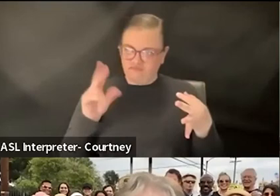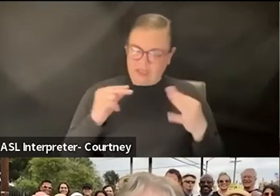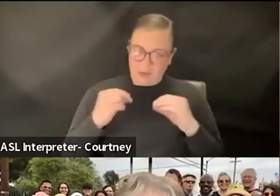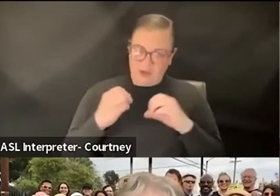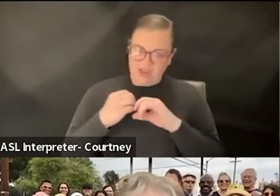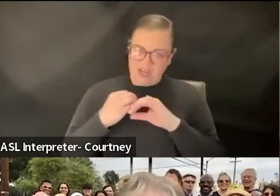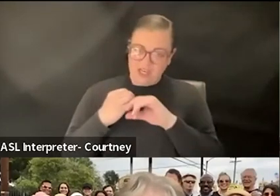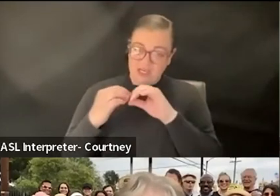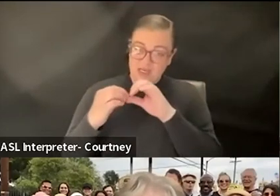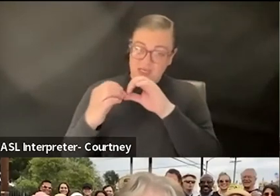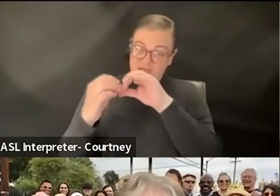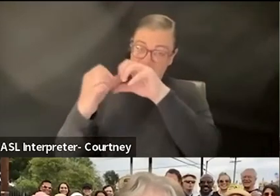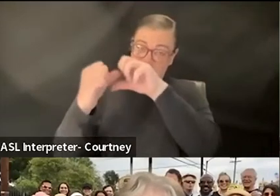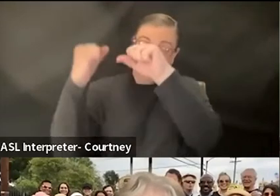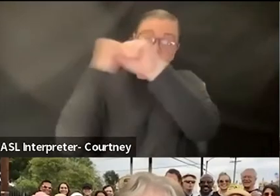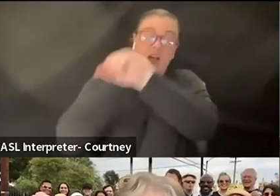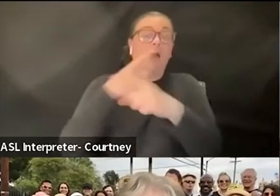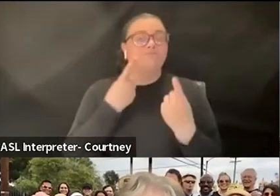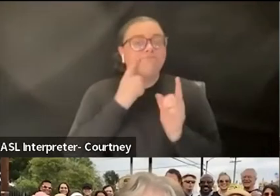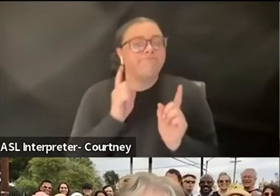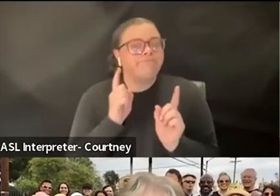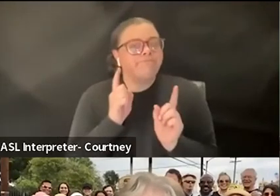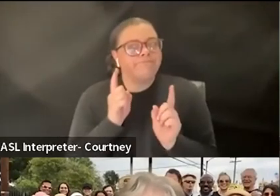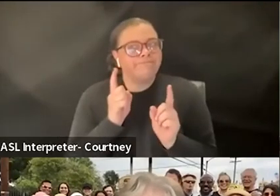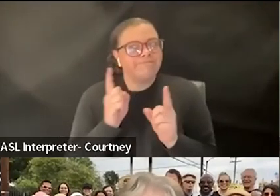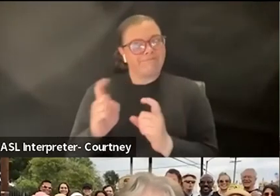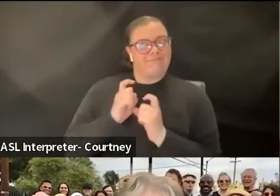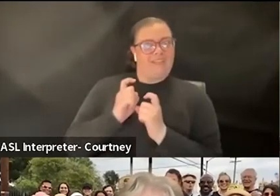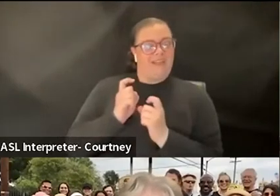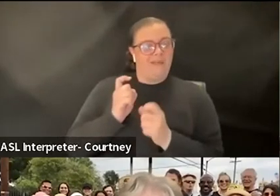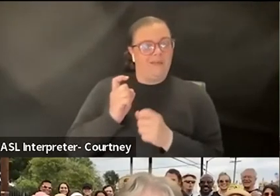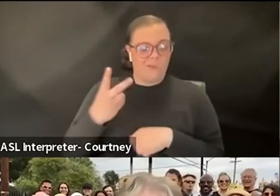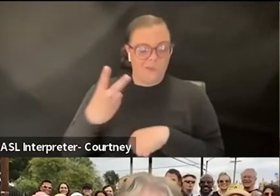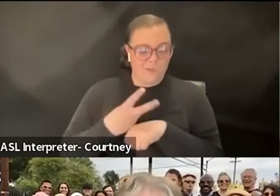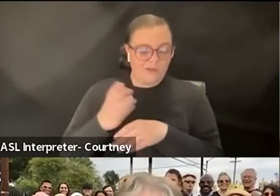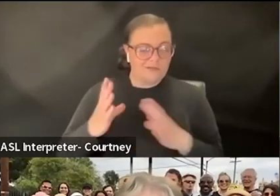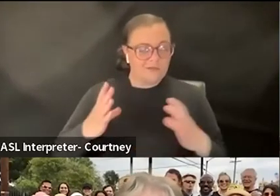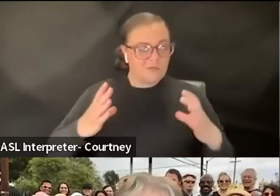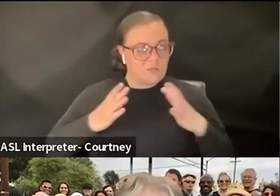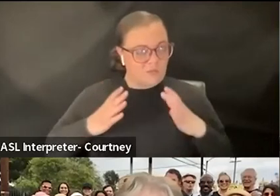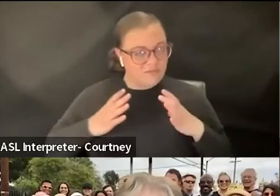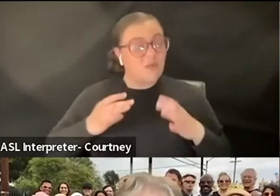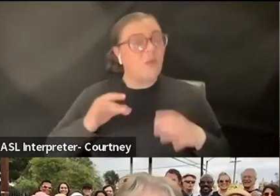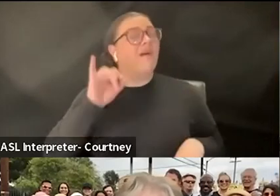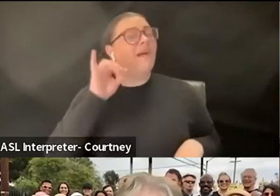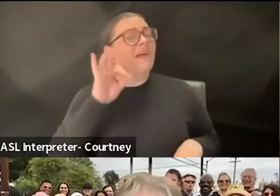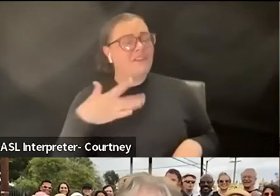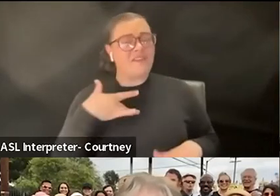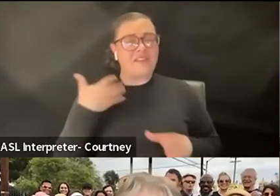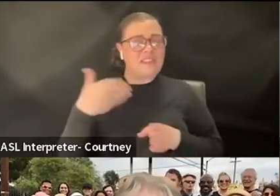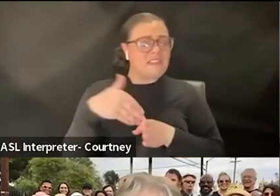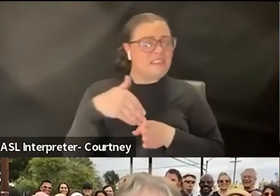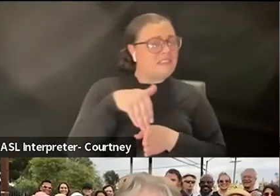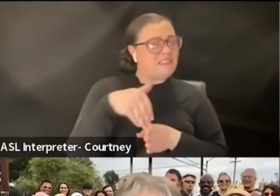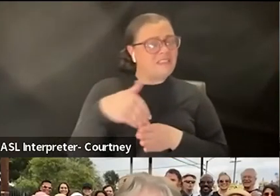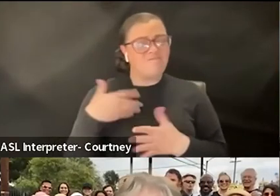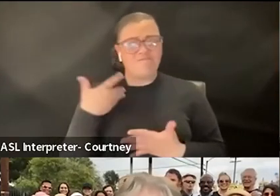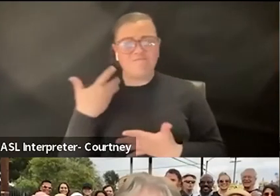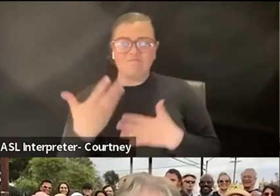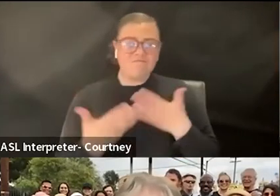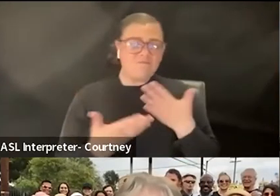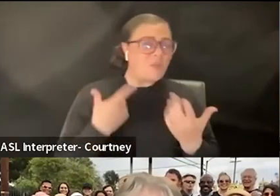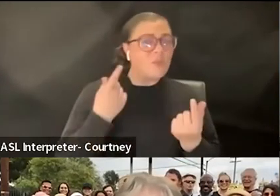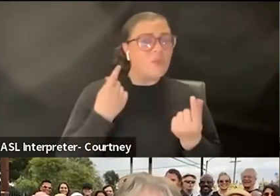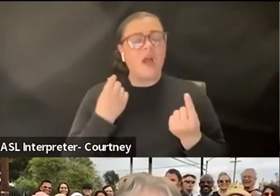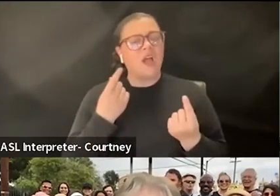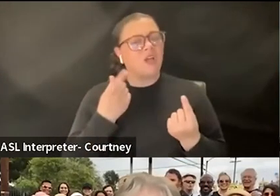So asking those questions, if someone's kind of teetering or on the fence about something, you can just ask the point blank question of,